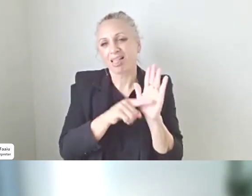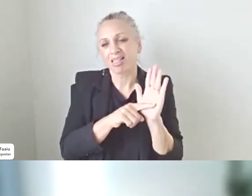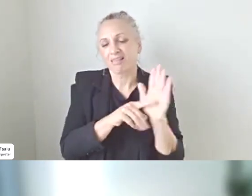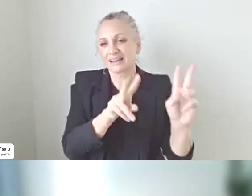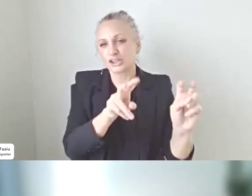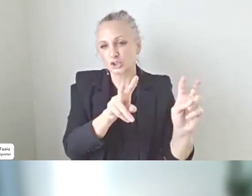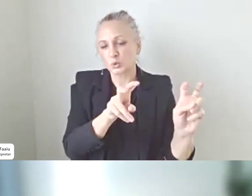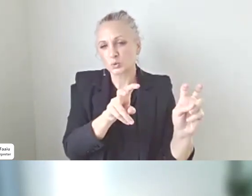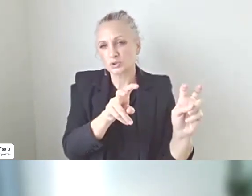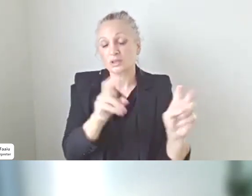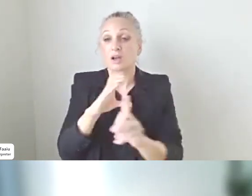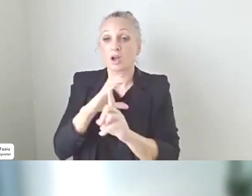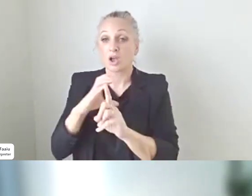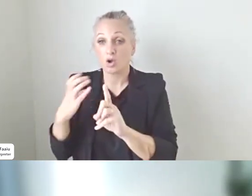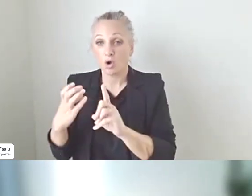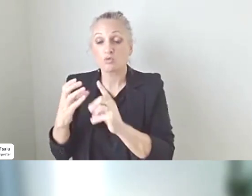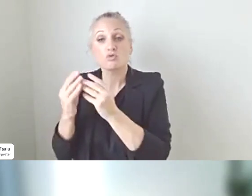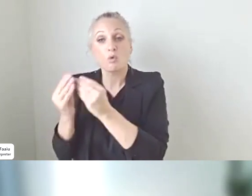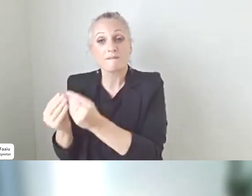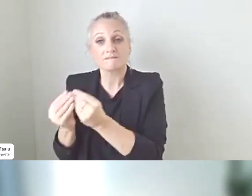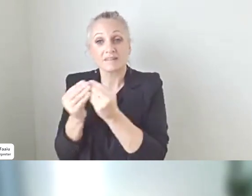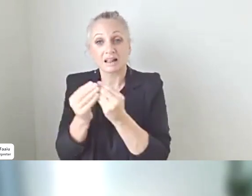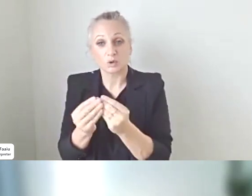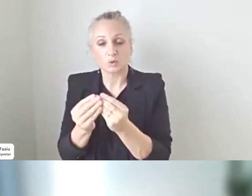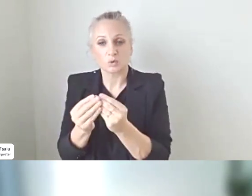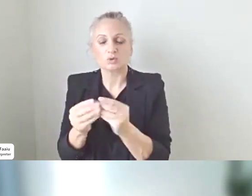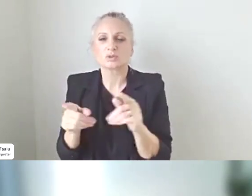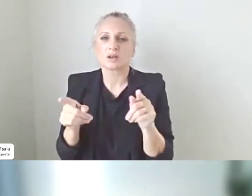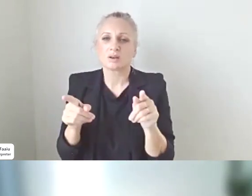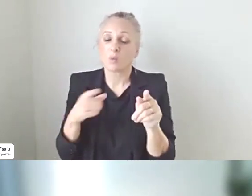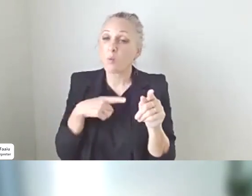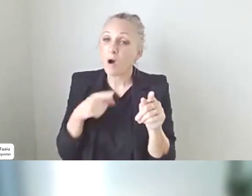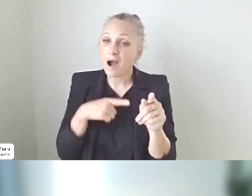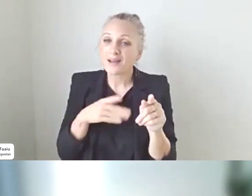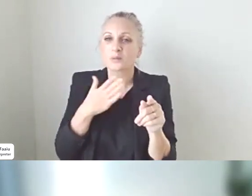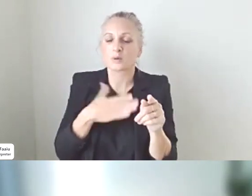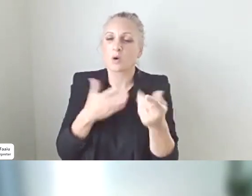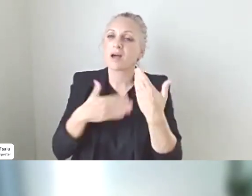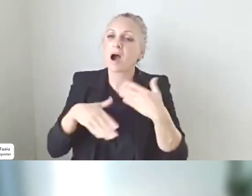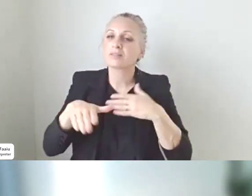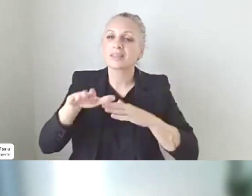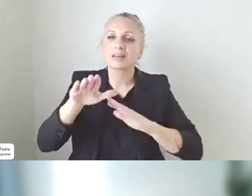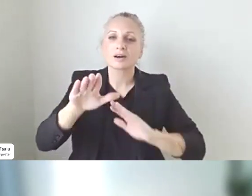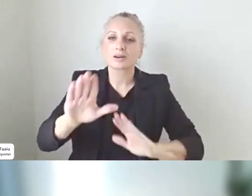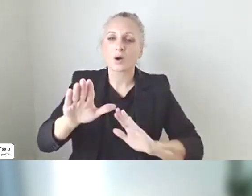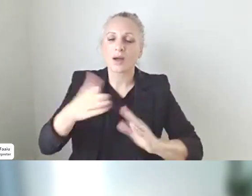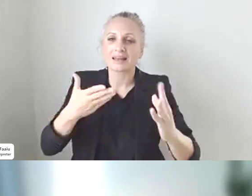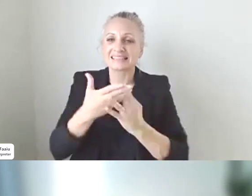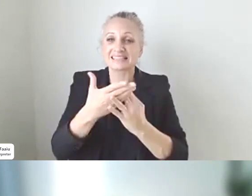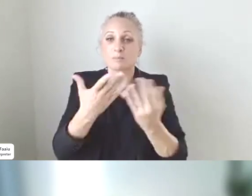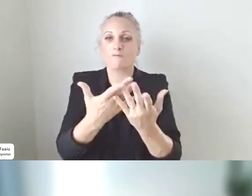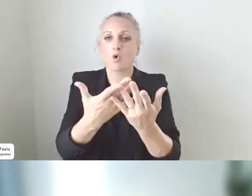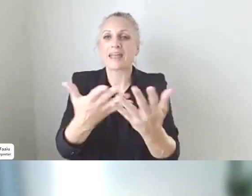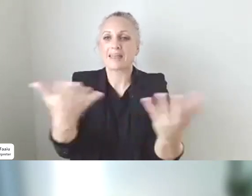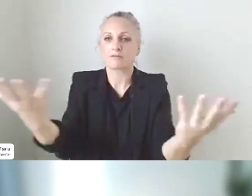by a commitment to making a world, Aotearoa, a place that is accessible for everyone. But there are a number of things to